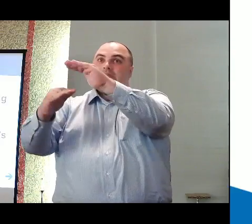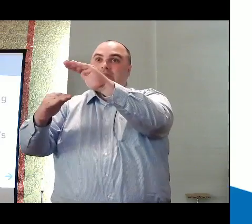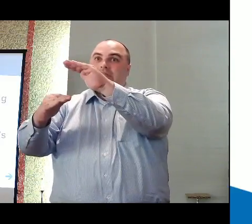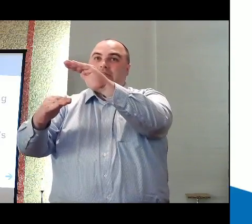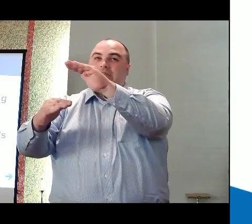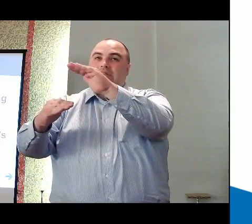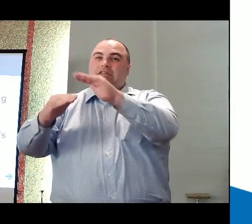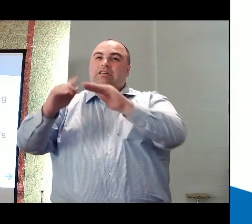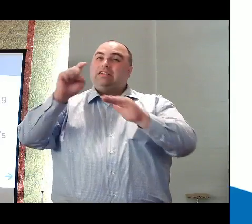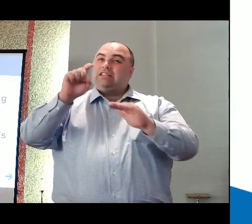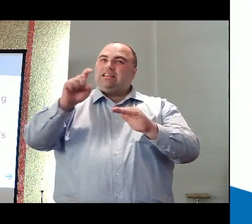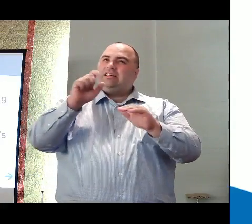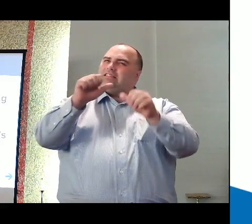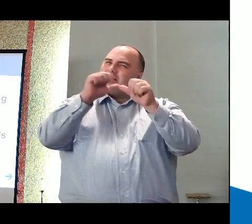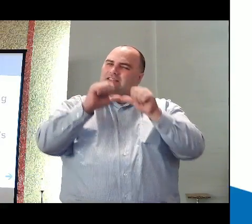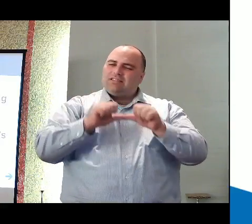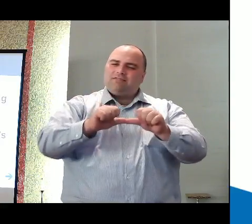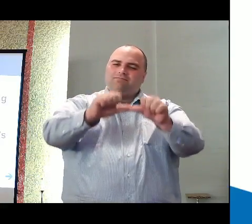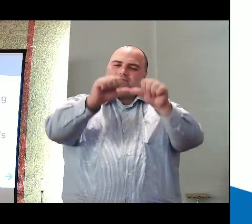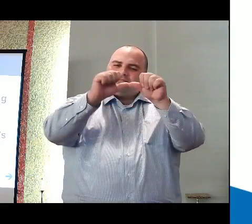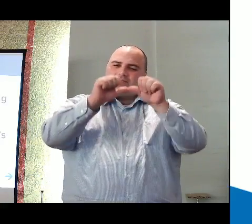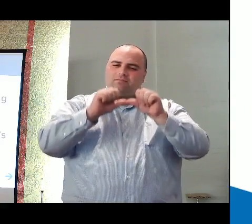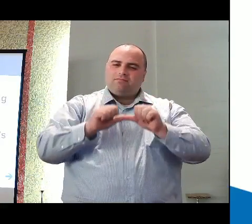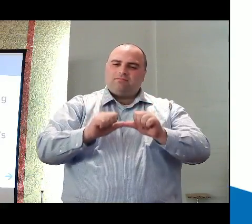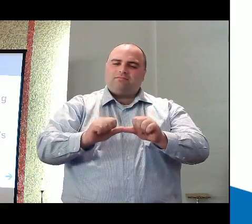less days to